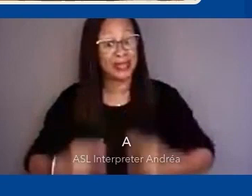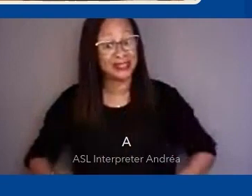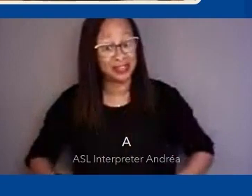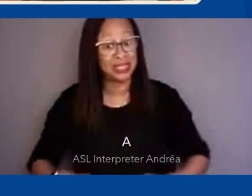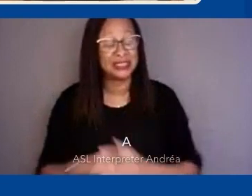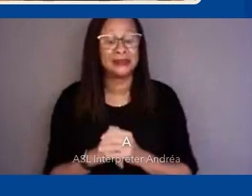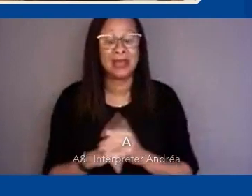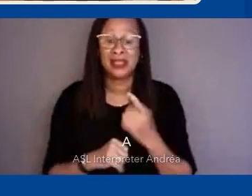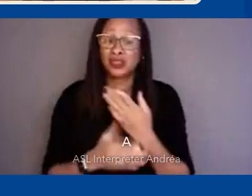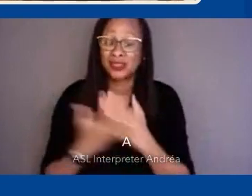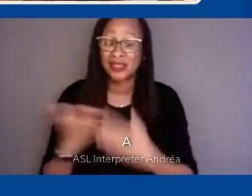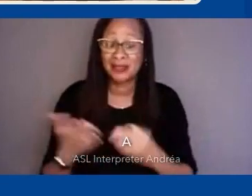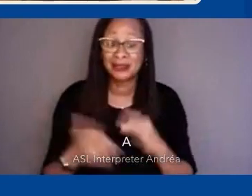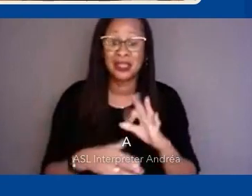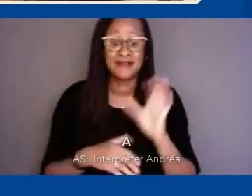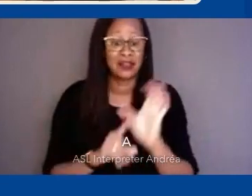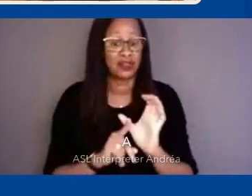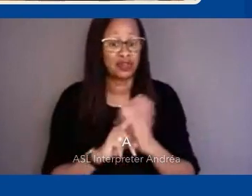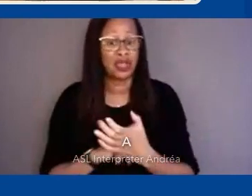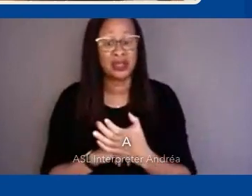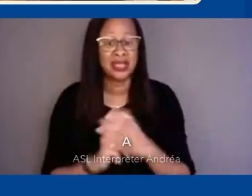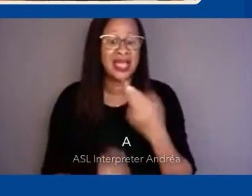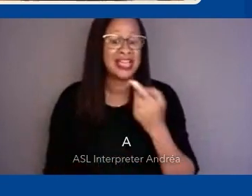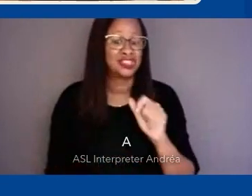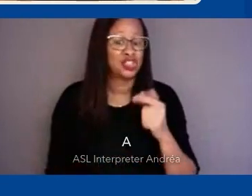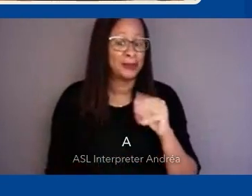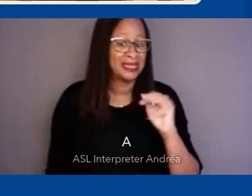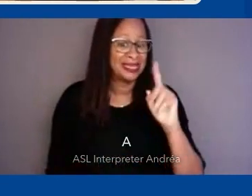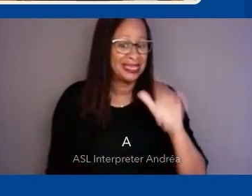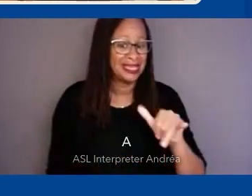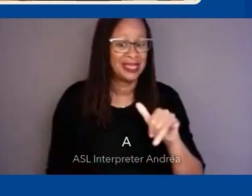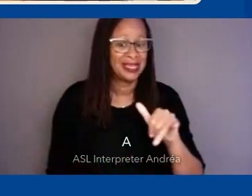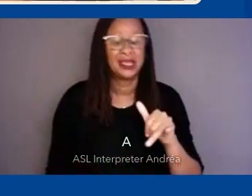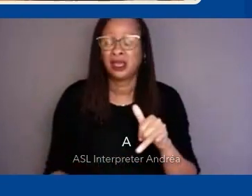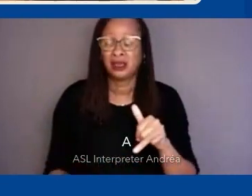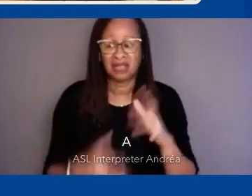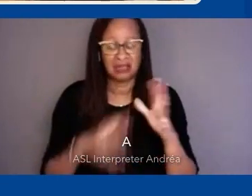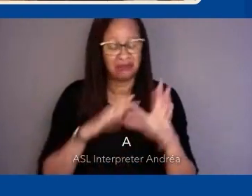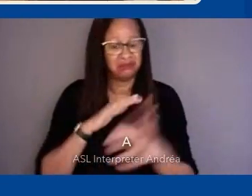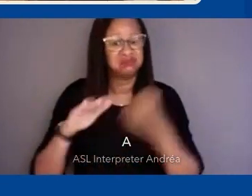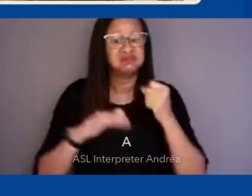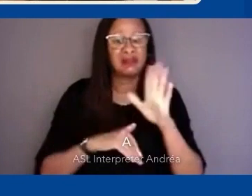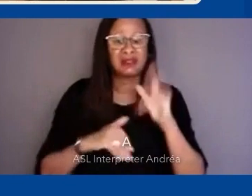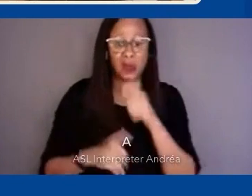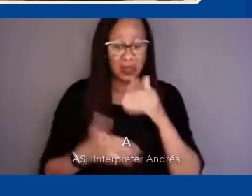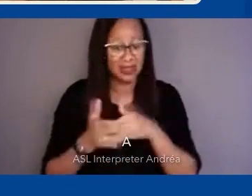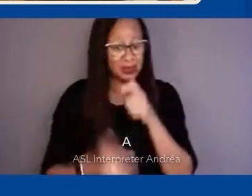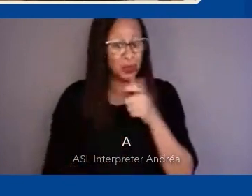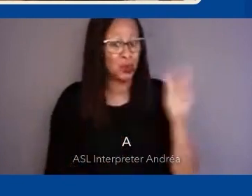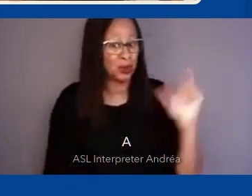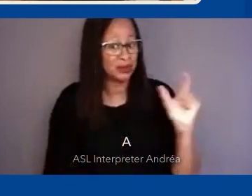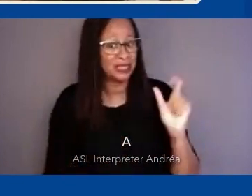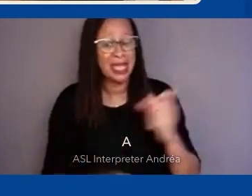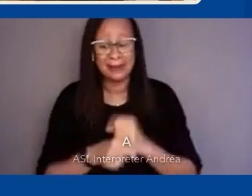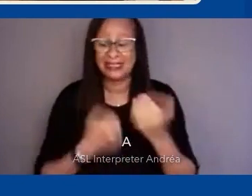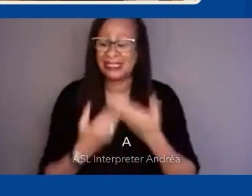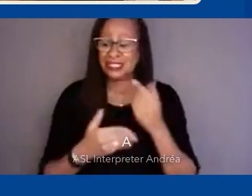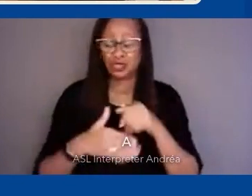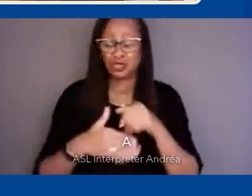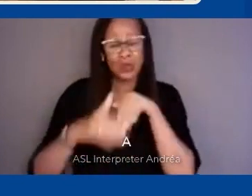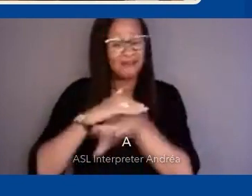of cultural hegemony against who Muslims are, which makes it easier to invade and occupy,